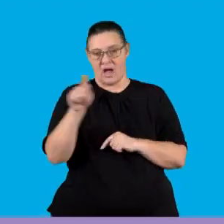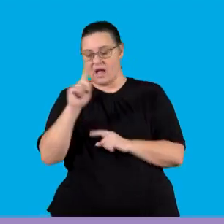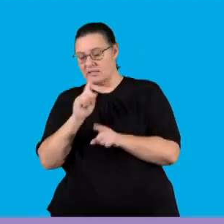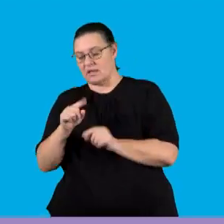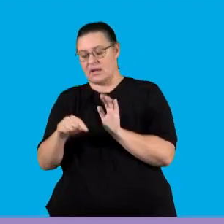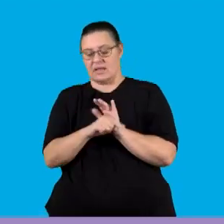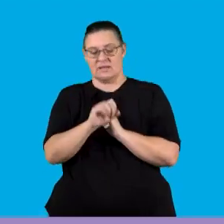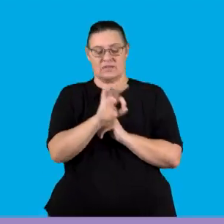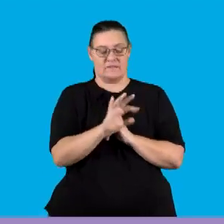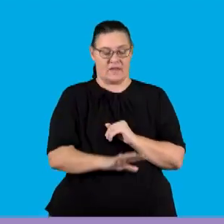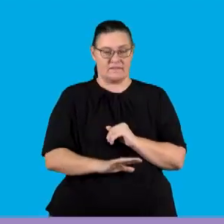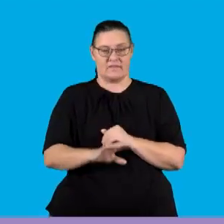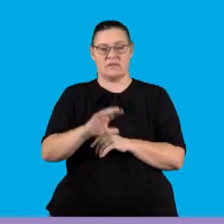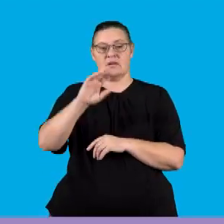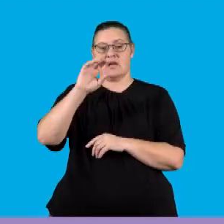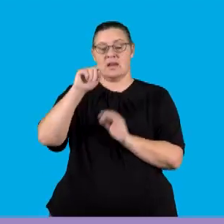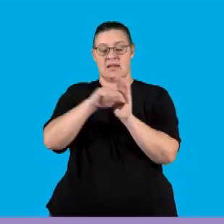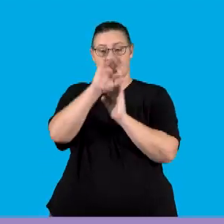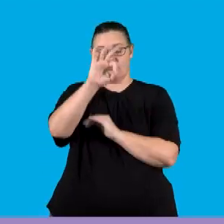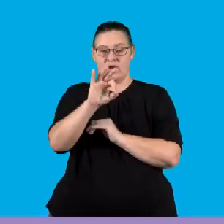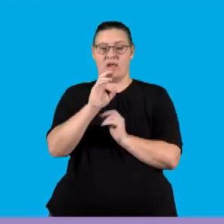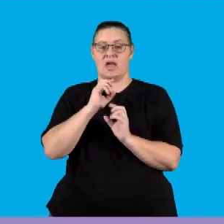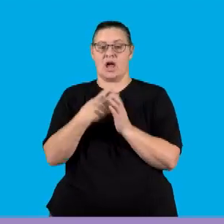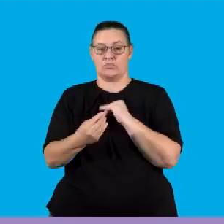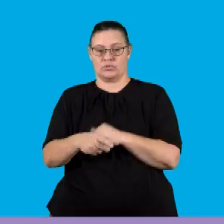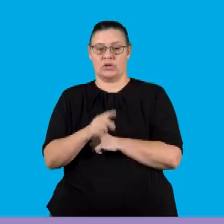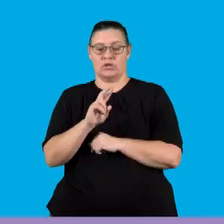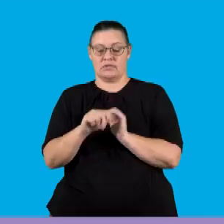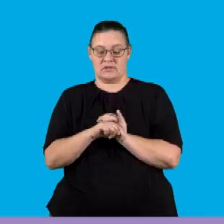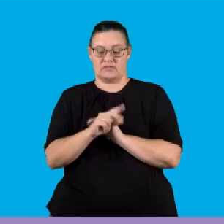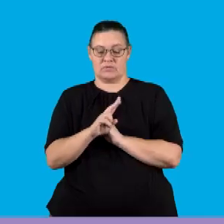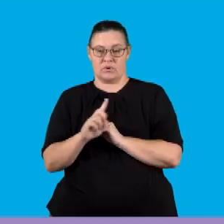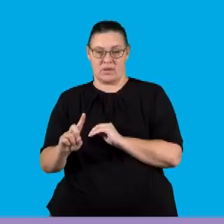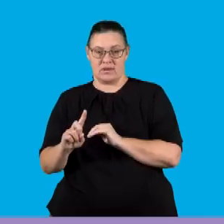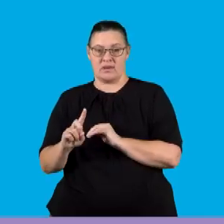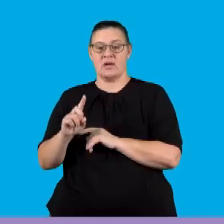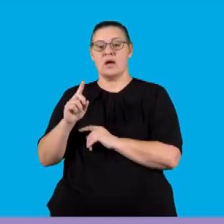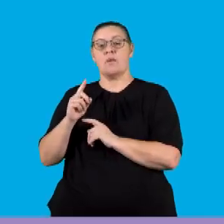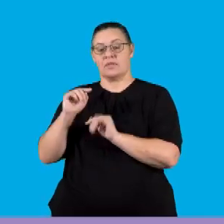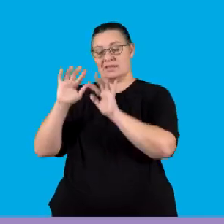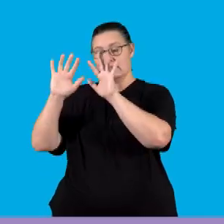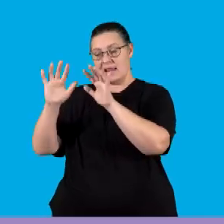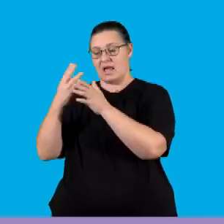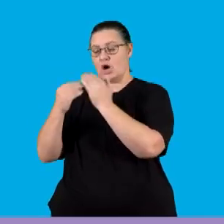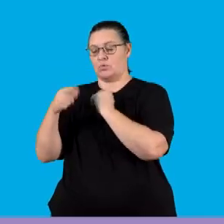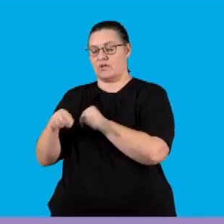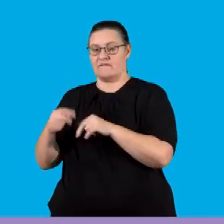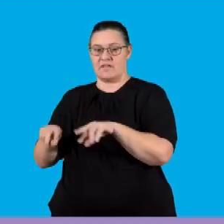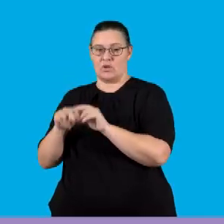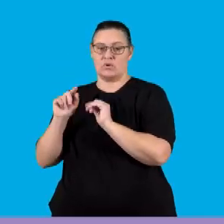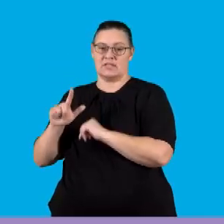was -35. With a -3, our output value was -21. And with a 10, our output